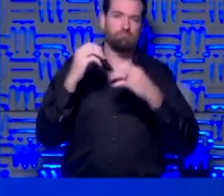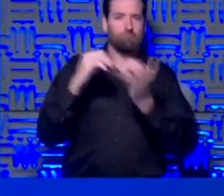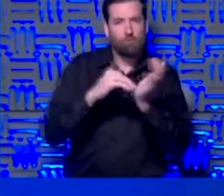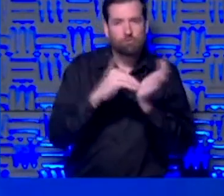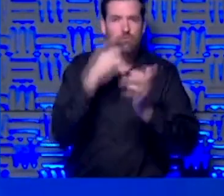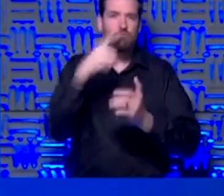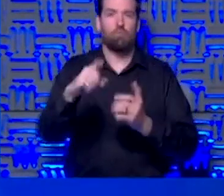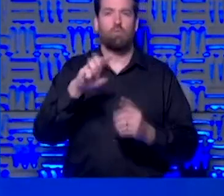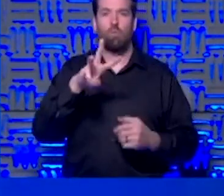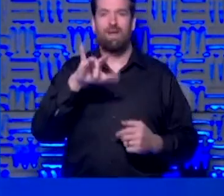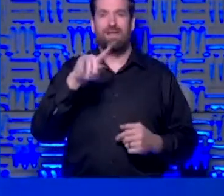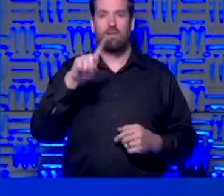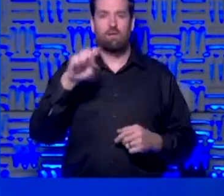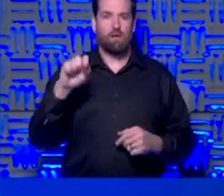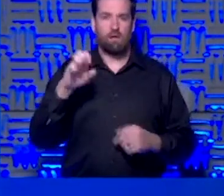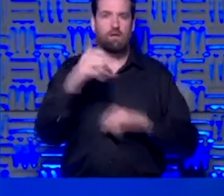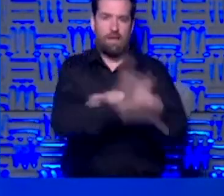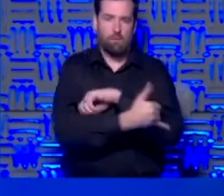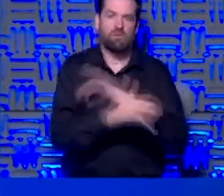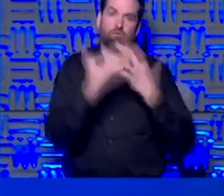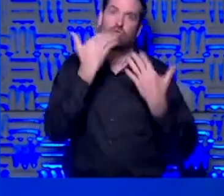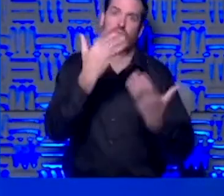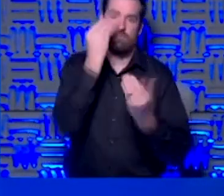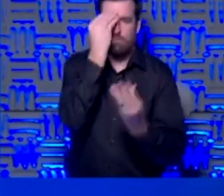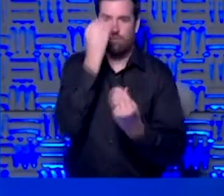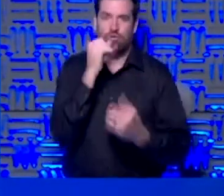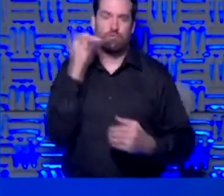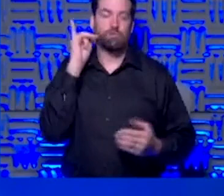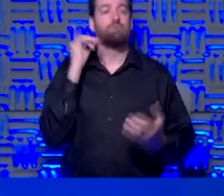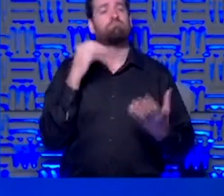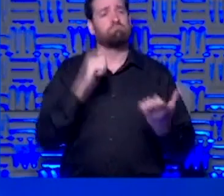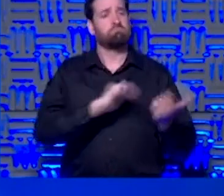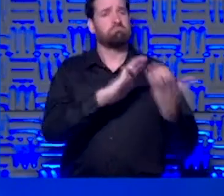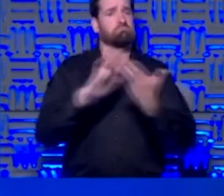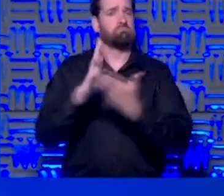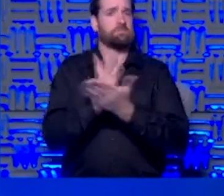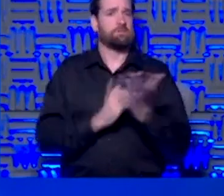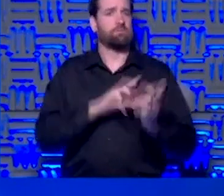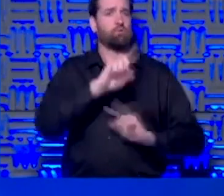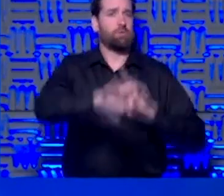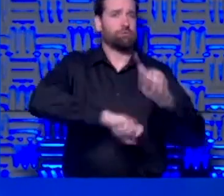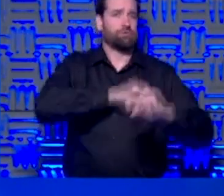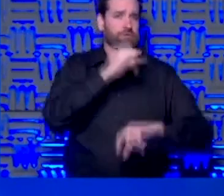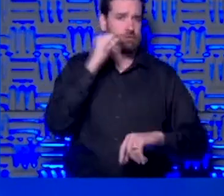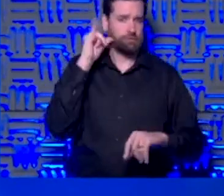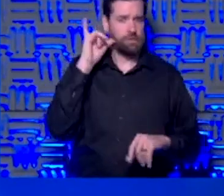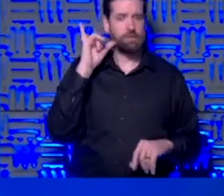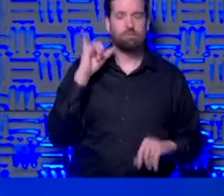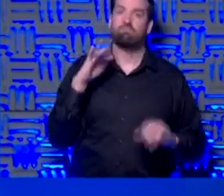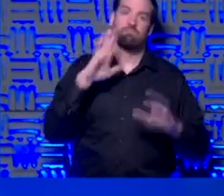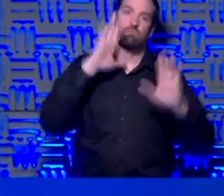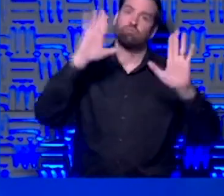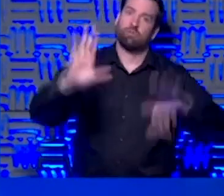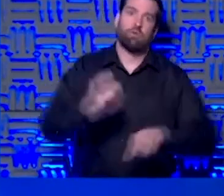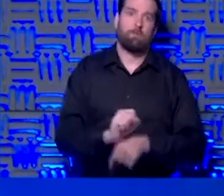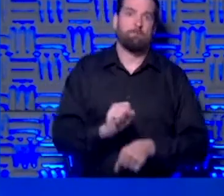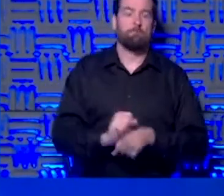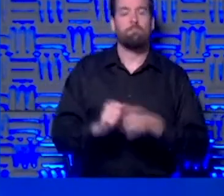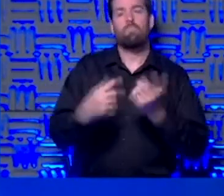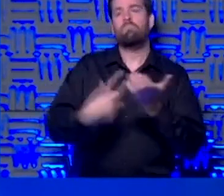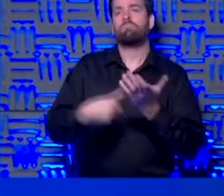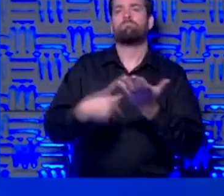and find our program from yesterday and see, they actually addressed some of these very questions, Yeah. and their discussion did a great job, and talked about